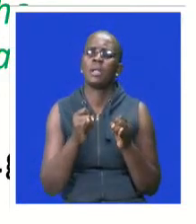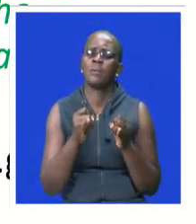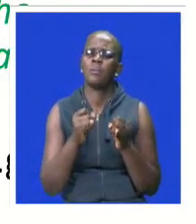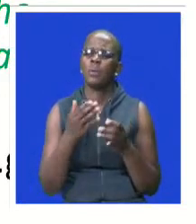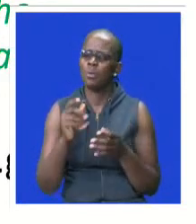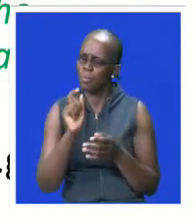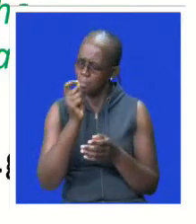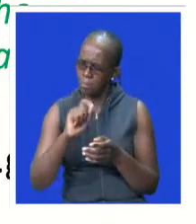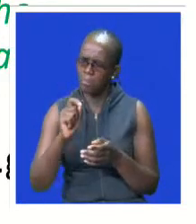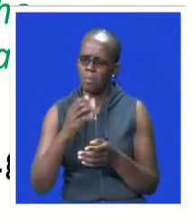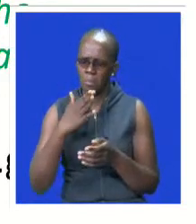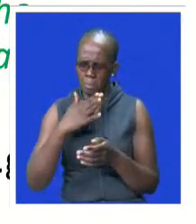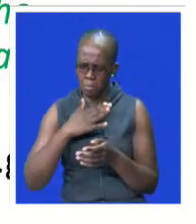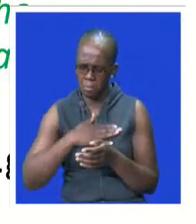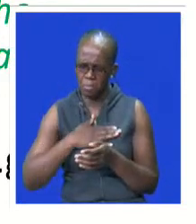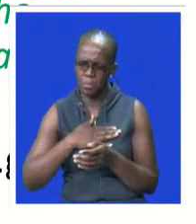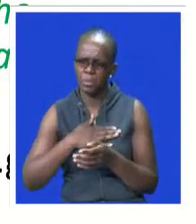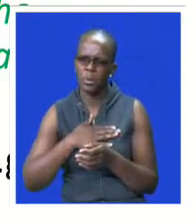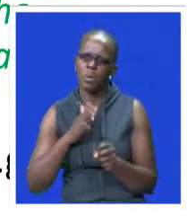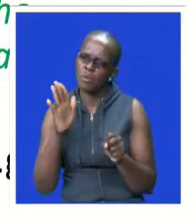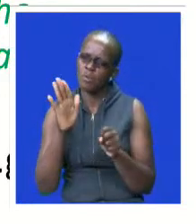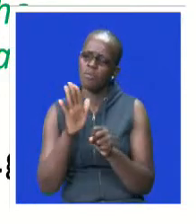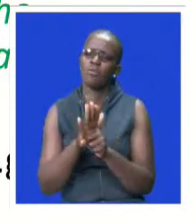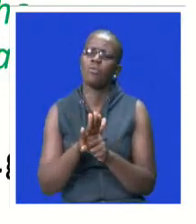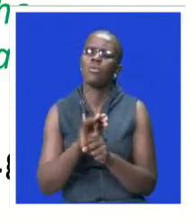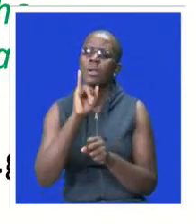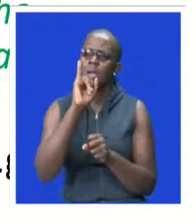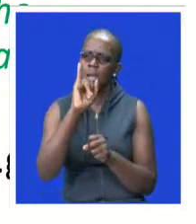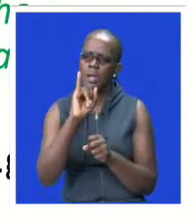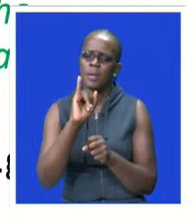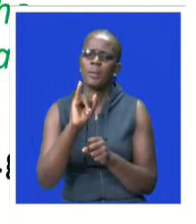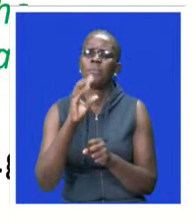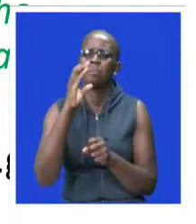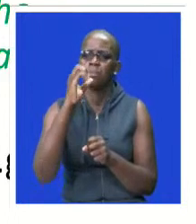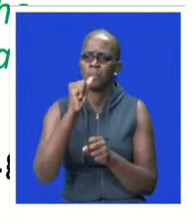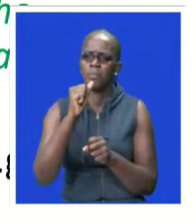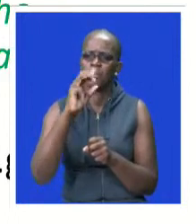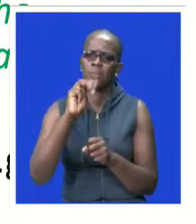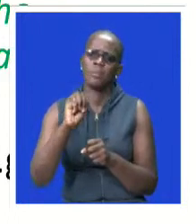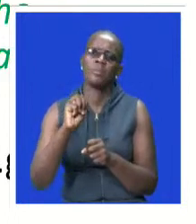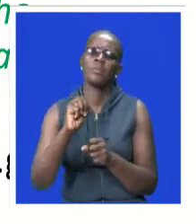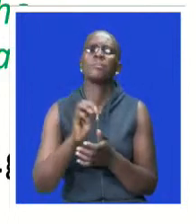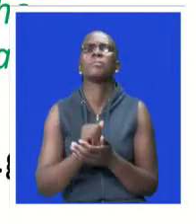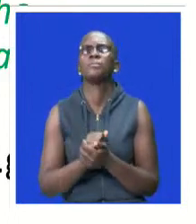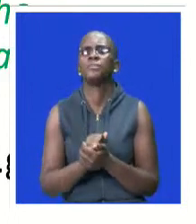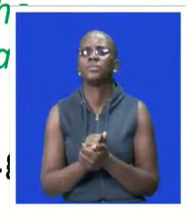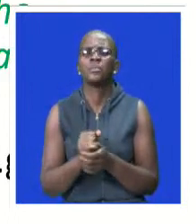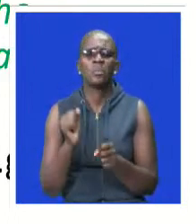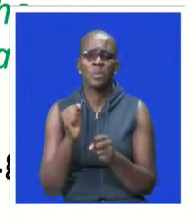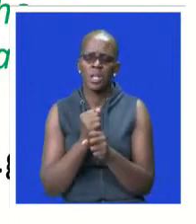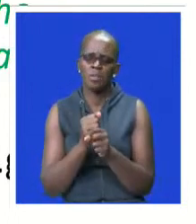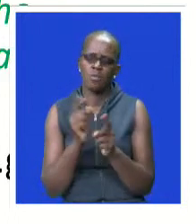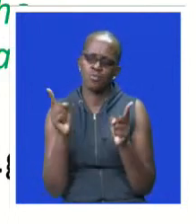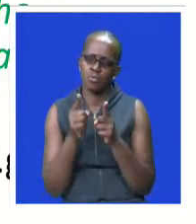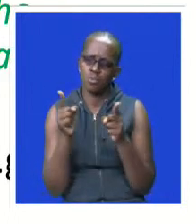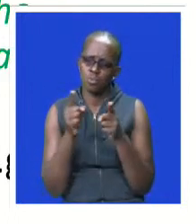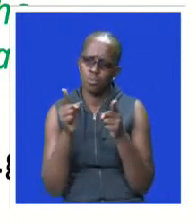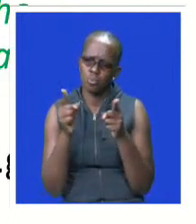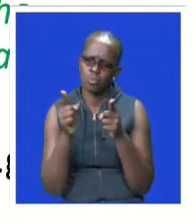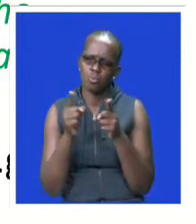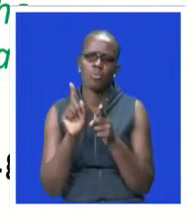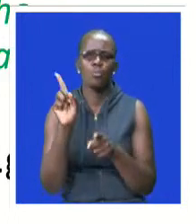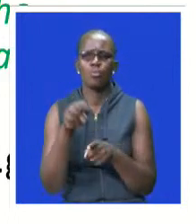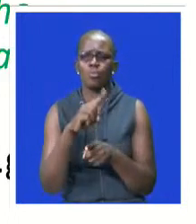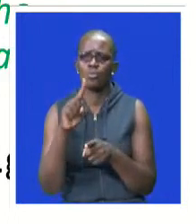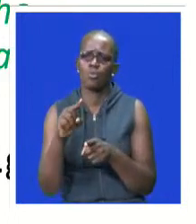I am. So we're using the full word, the full phrase I am instead of the